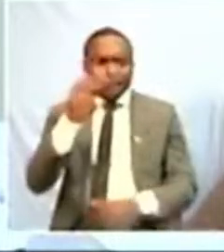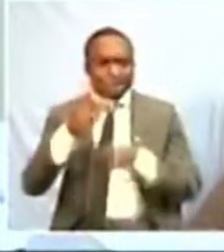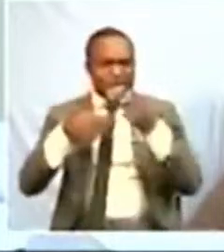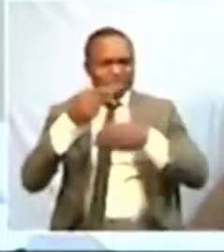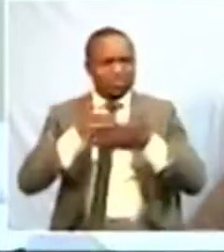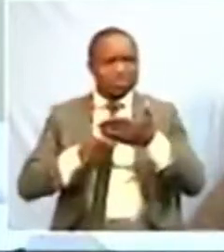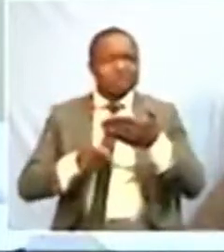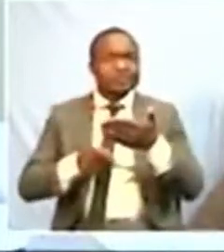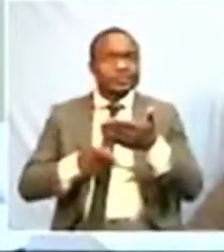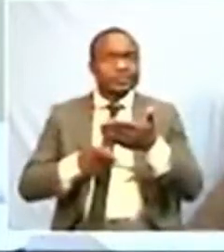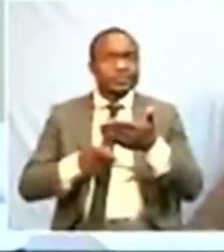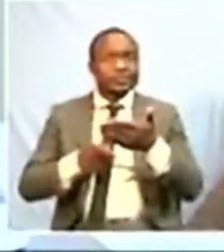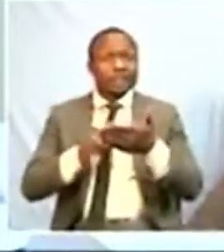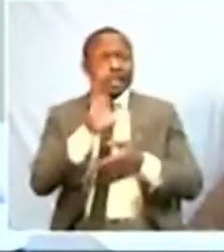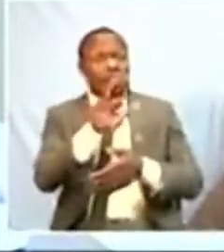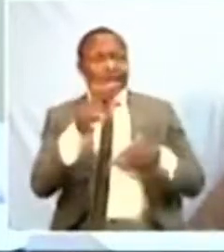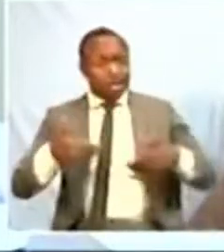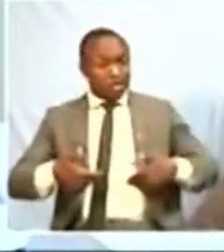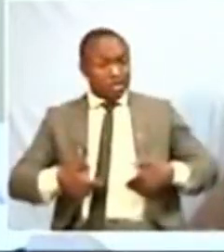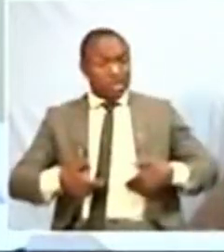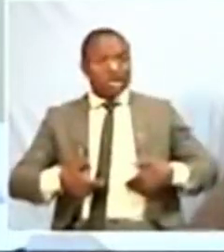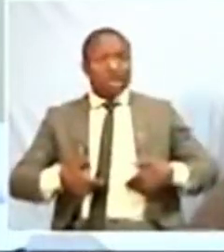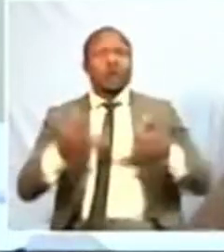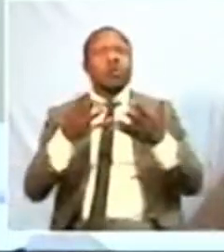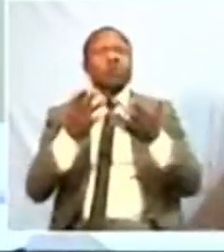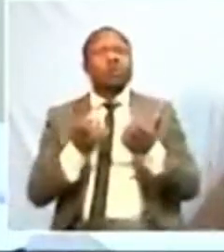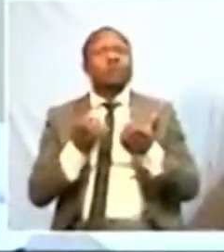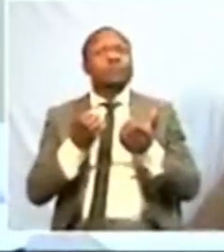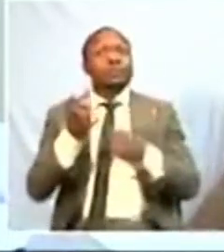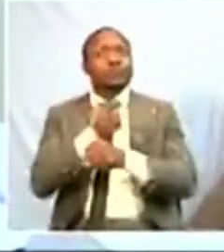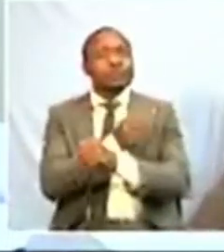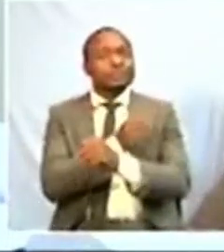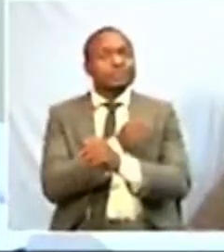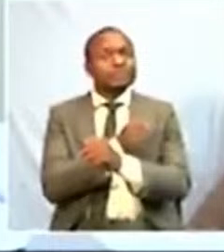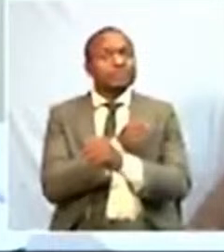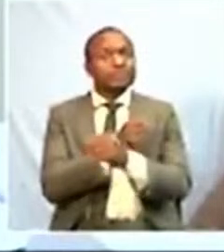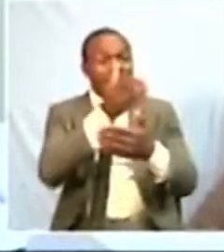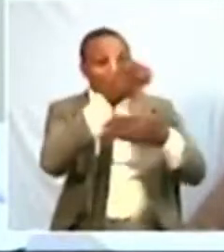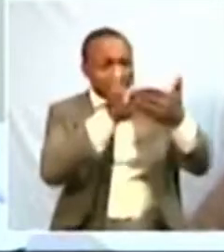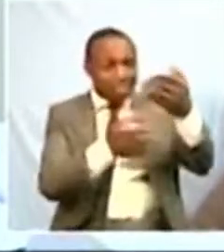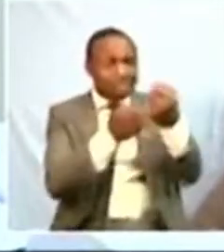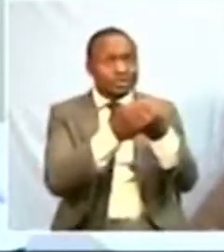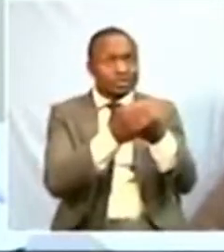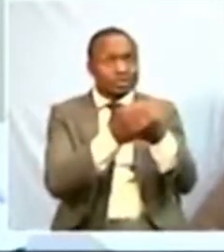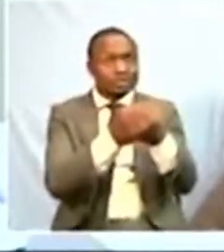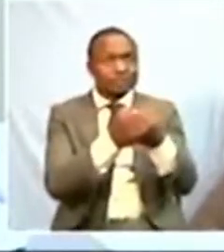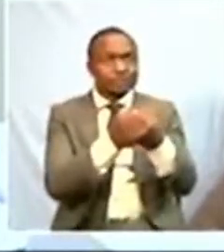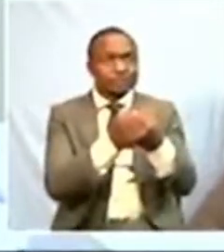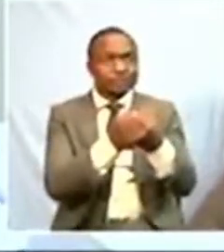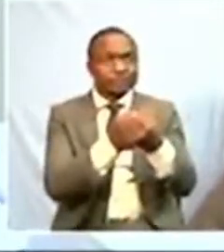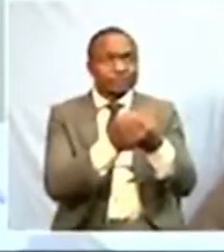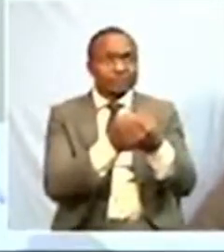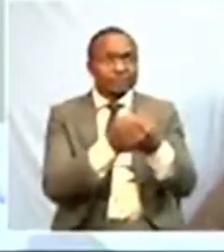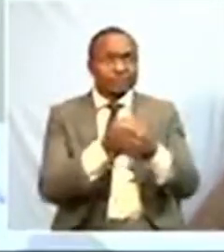what? There are youths there yearning to get this support from